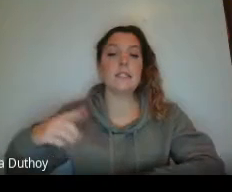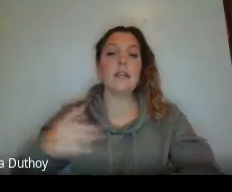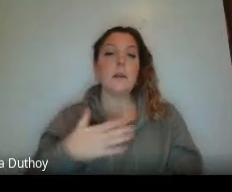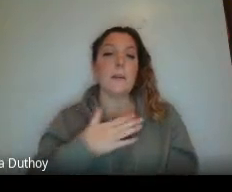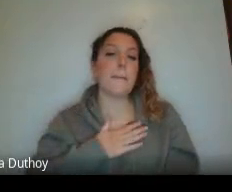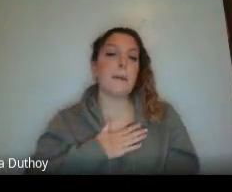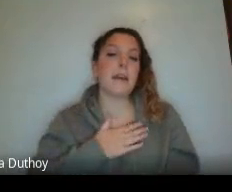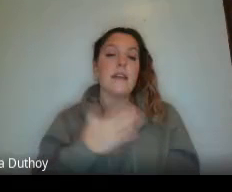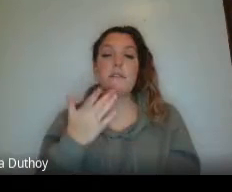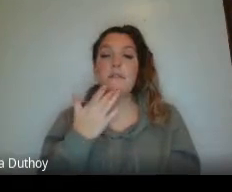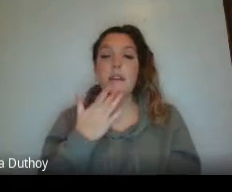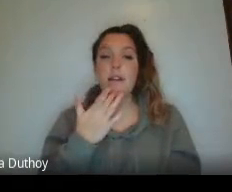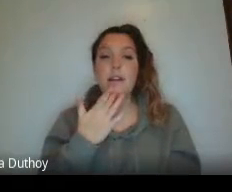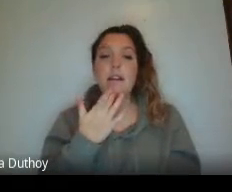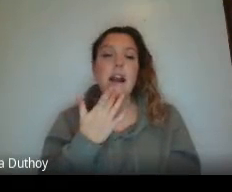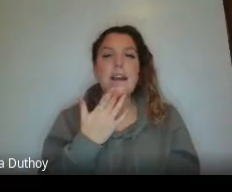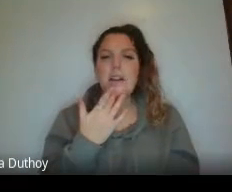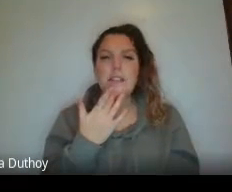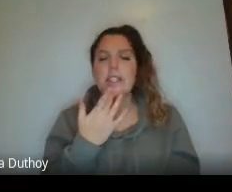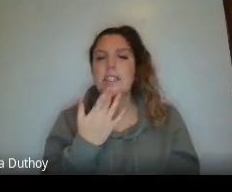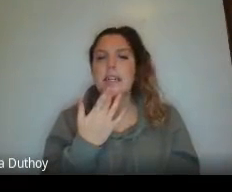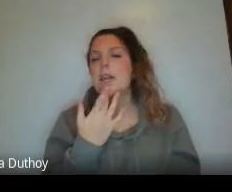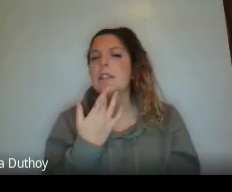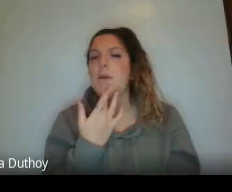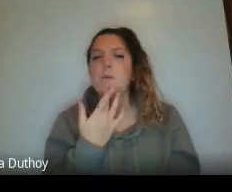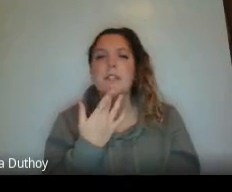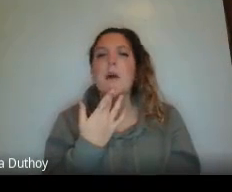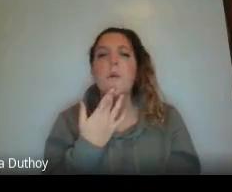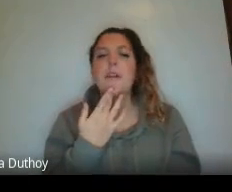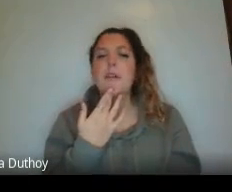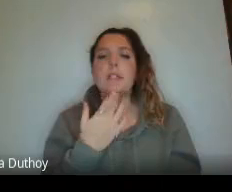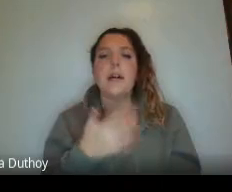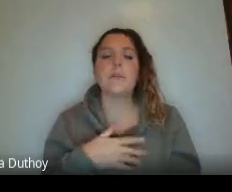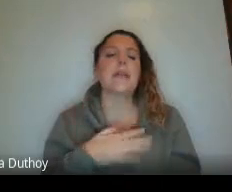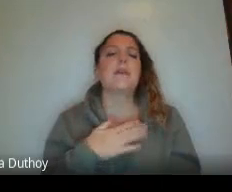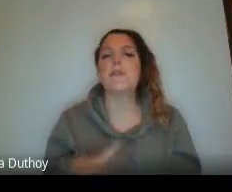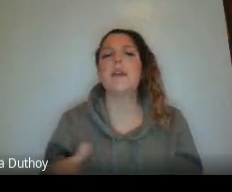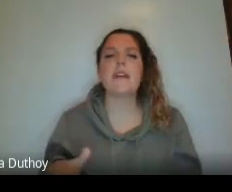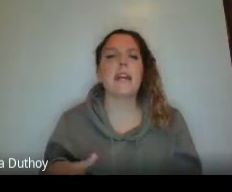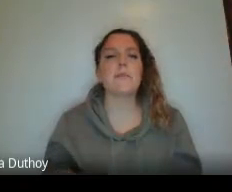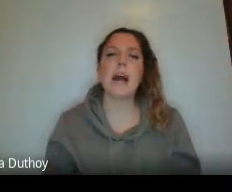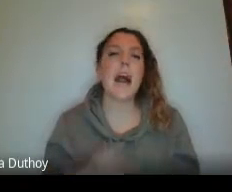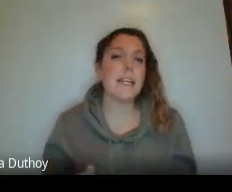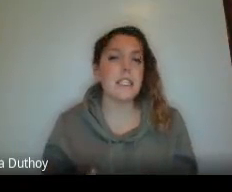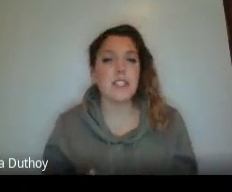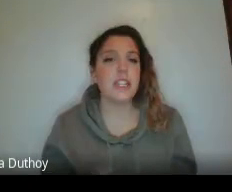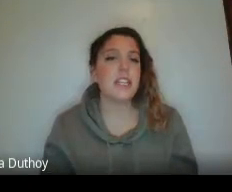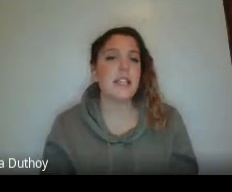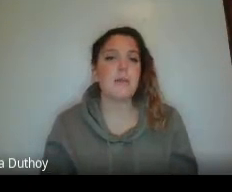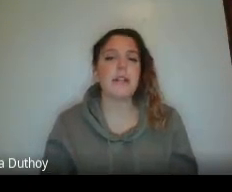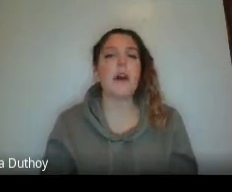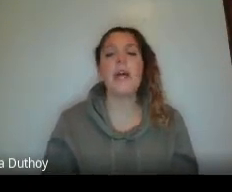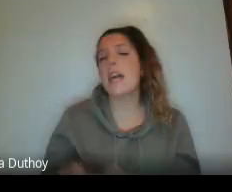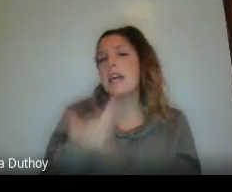dolphin, my favorite. I don't have to list there because I only want you to tell me your favorite animal. I'm honestly just